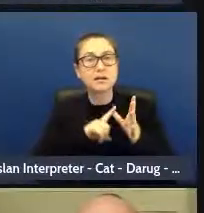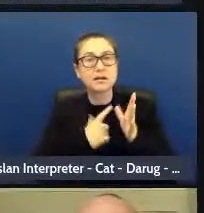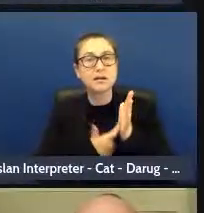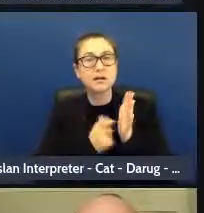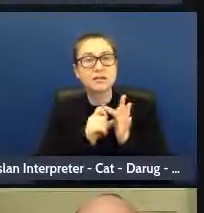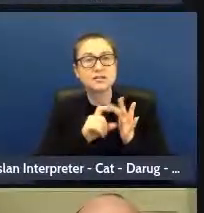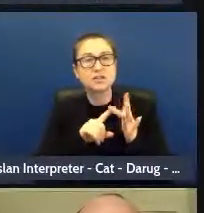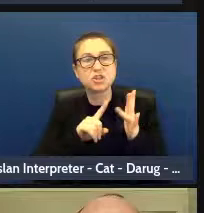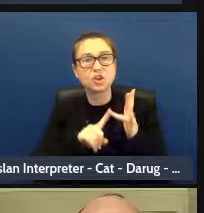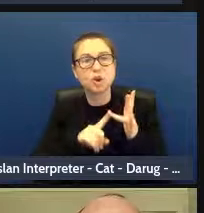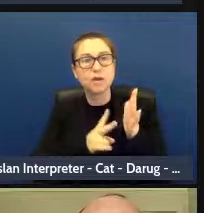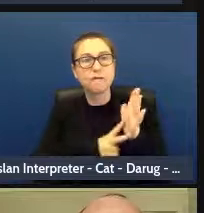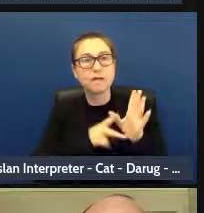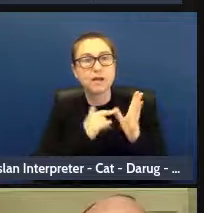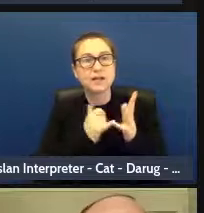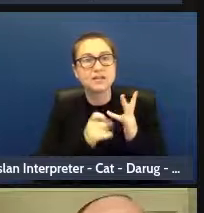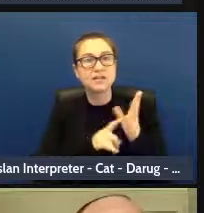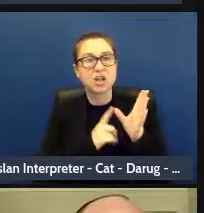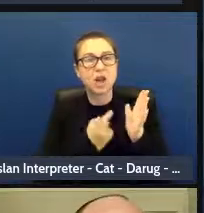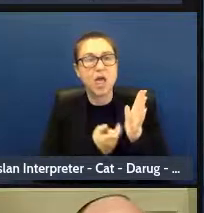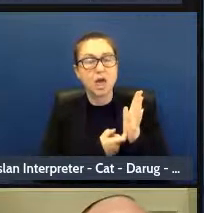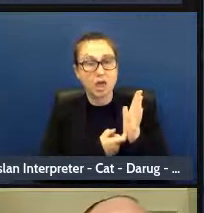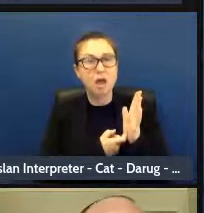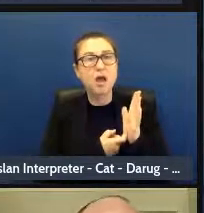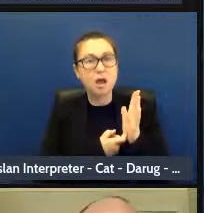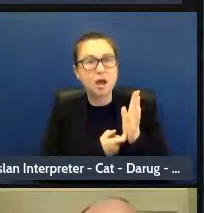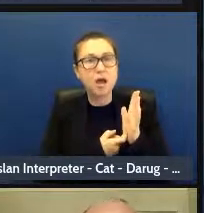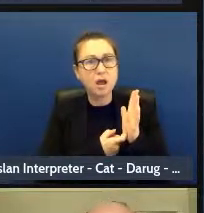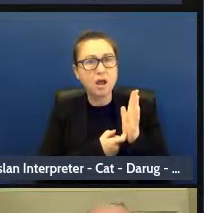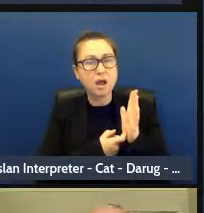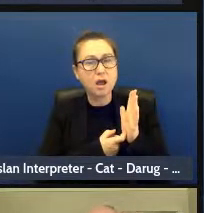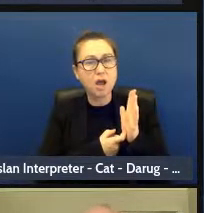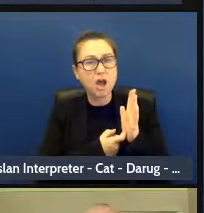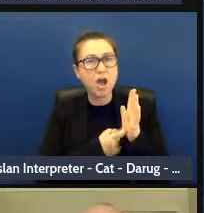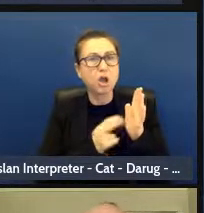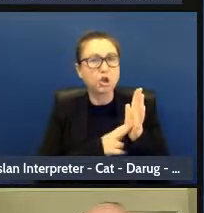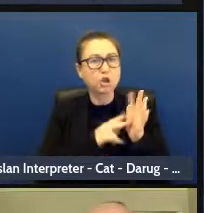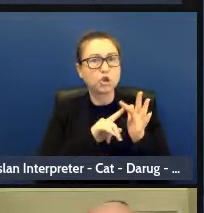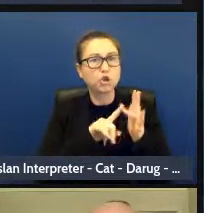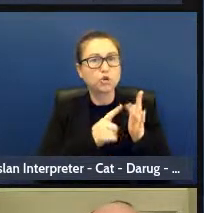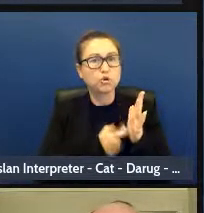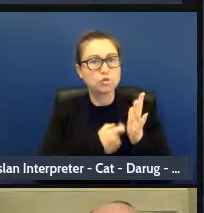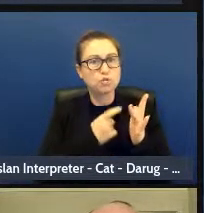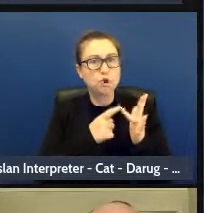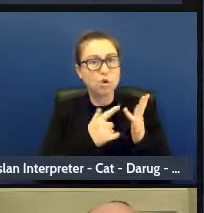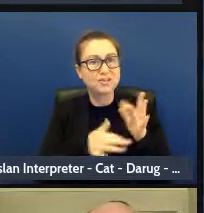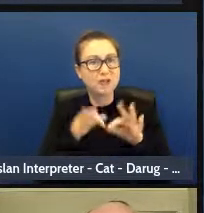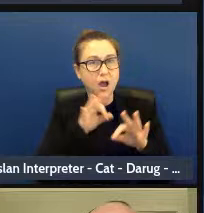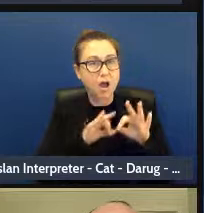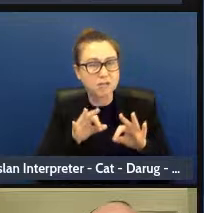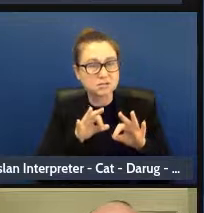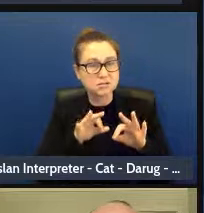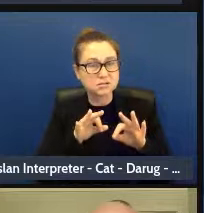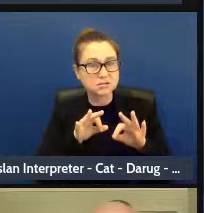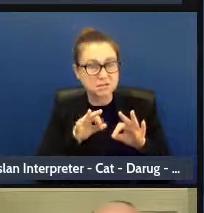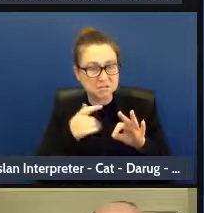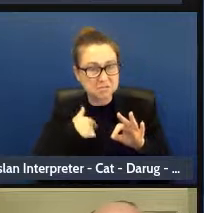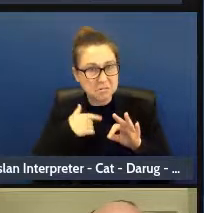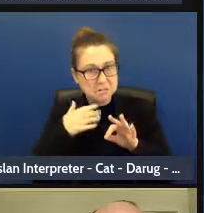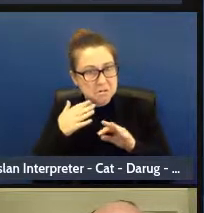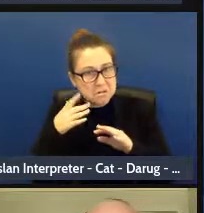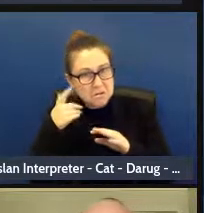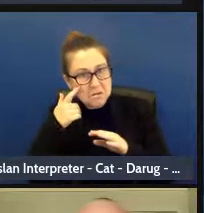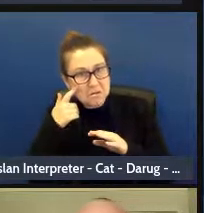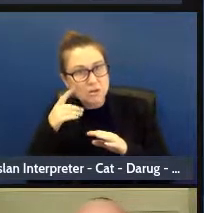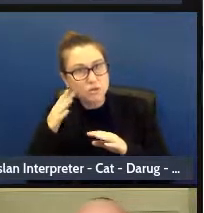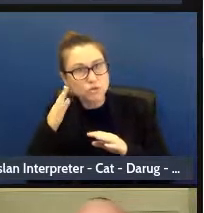and neuroscience, and I guess that's what led me to stroke, because stroke is a disease of blood flow, so a disruption of blood